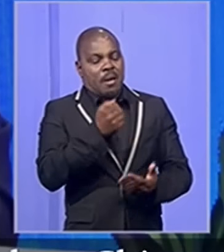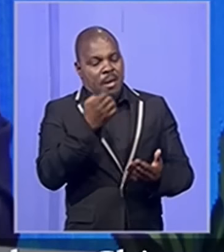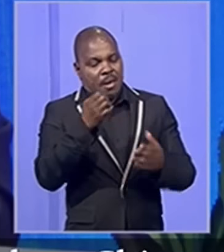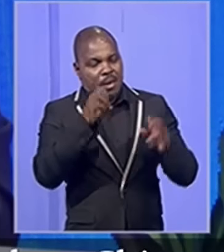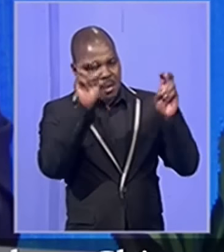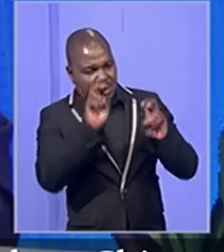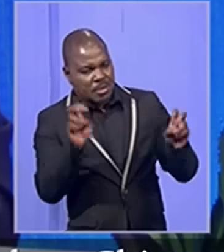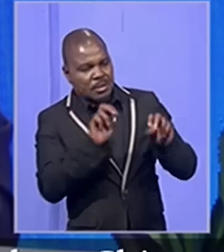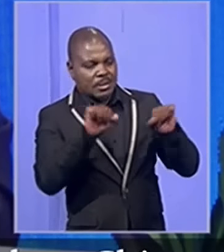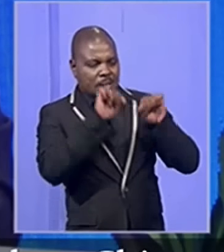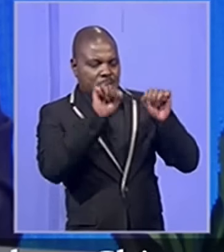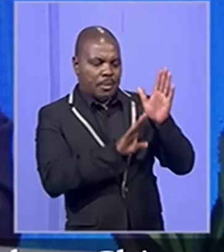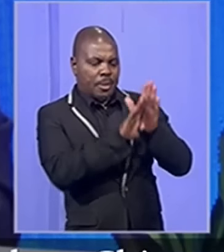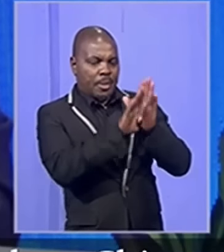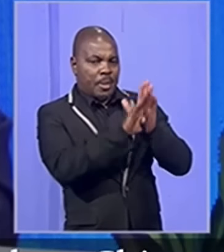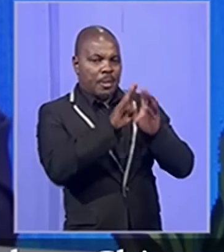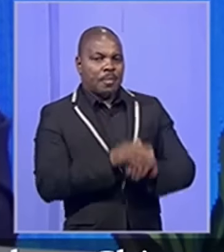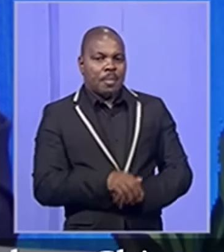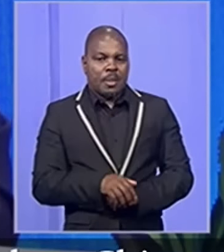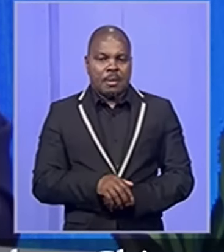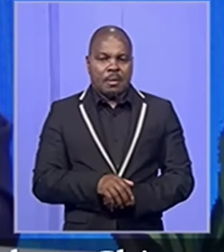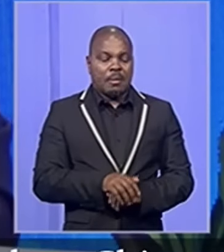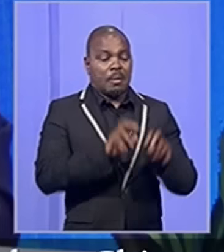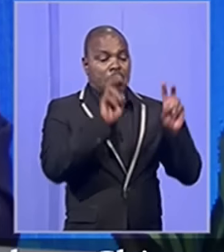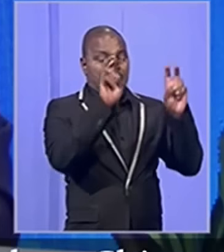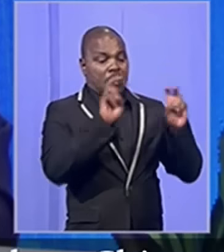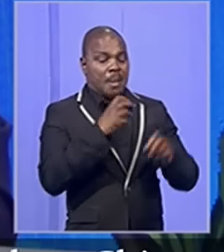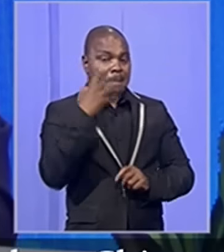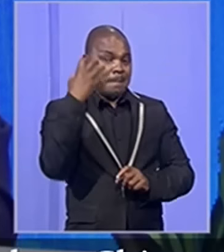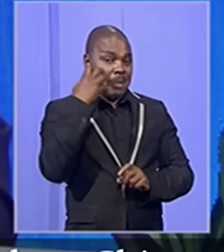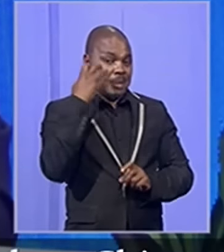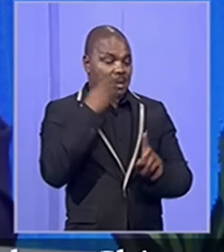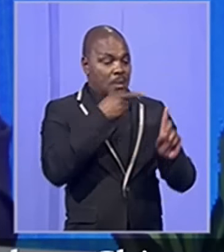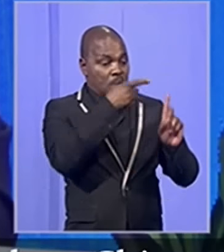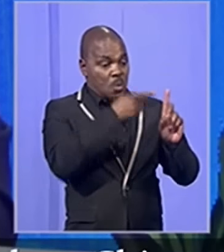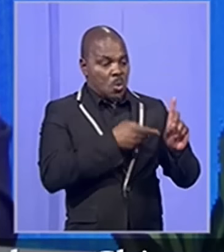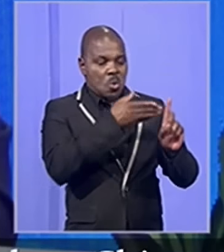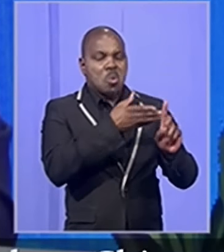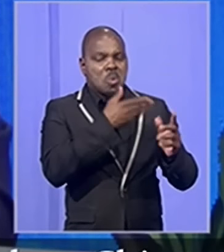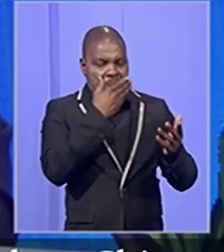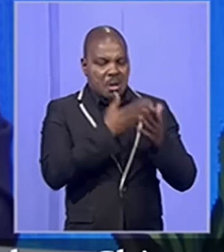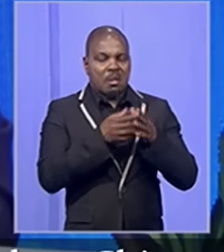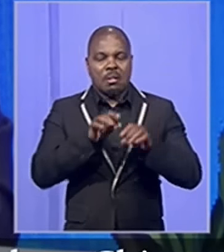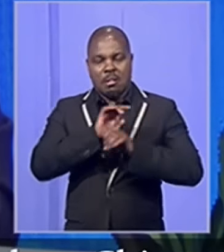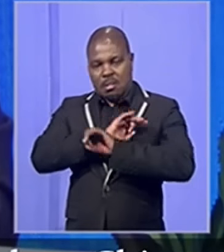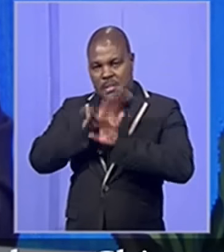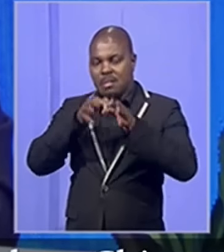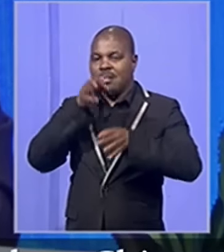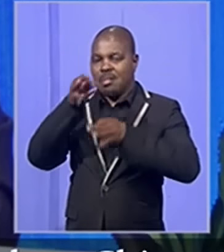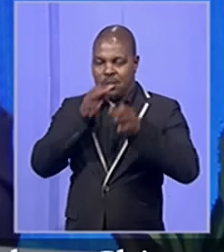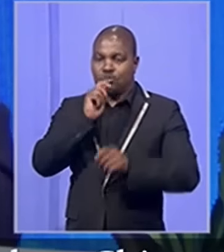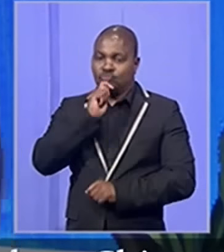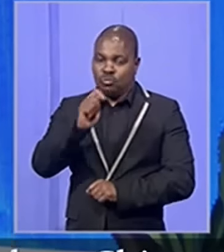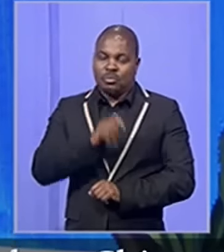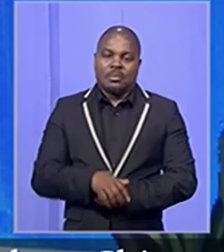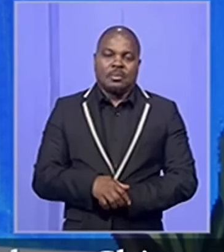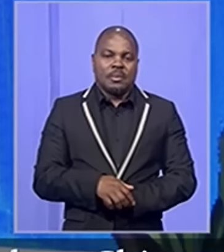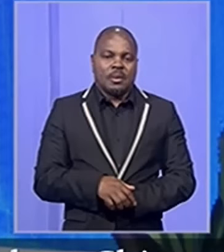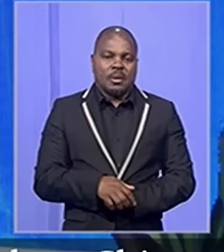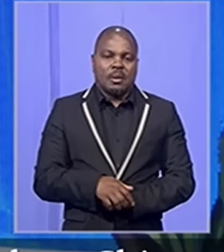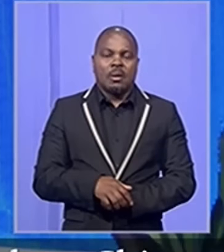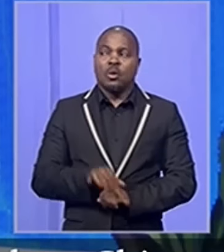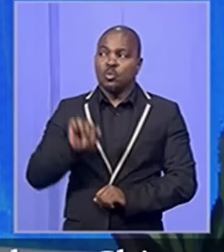Africa, and the Minister of Electricity and Energy here will testify to that. And we want to